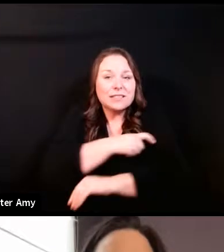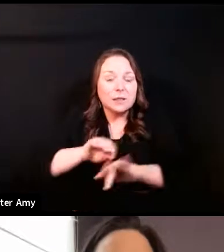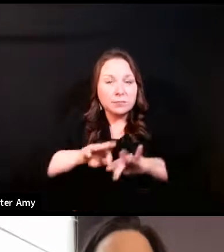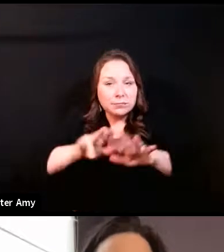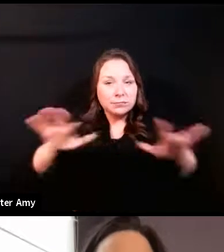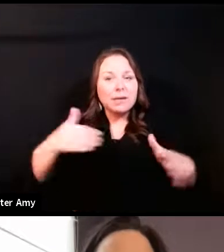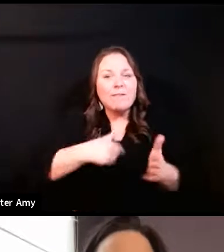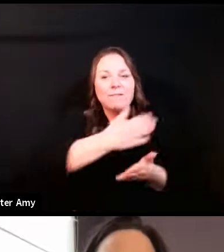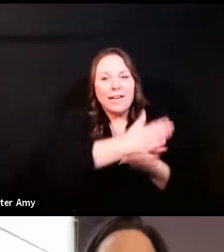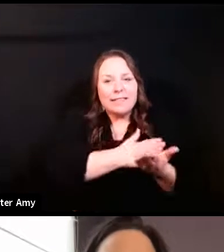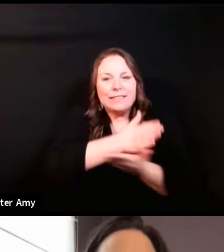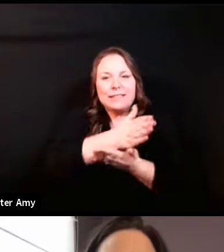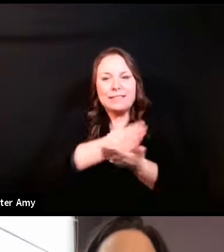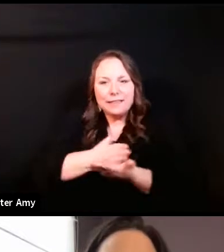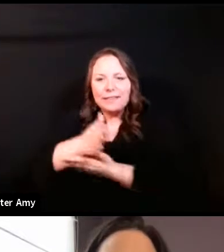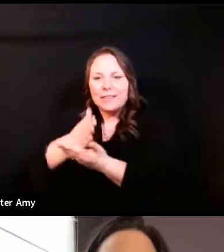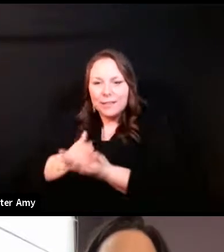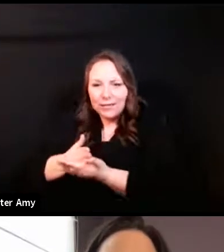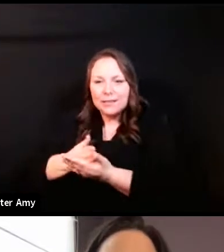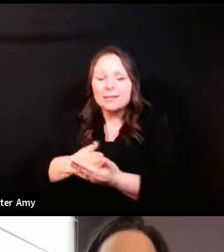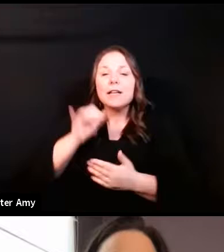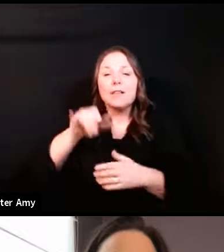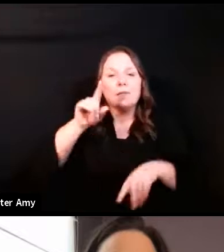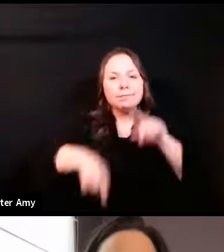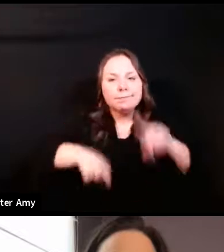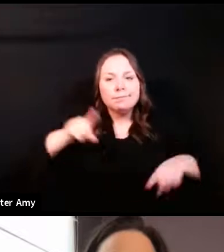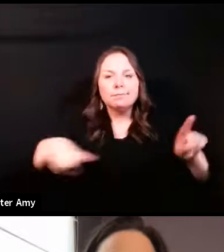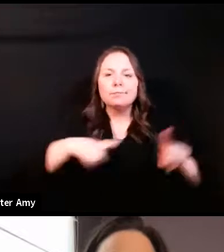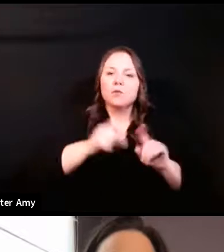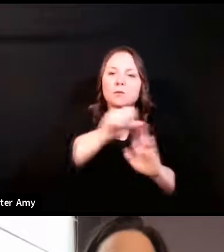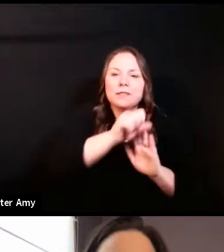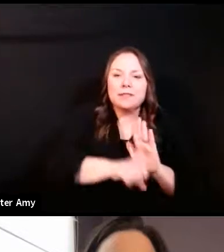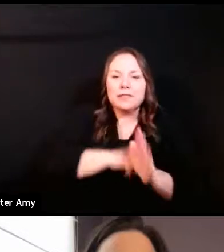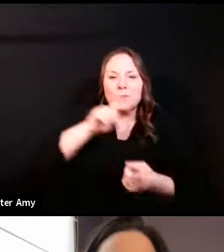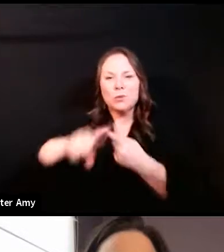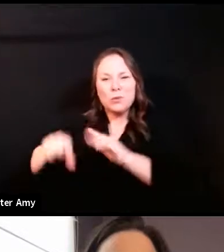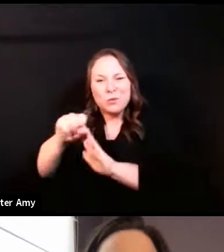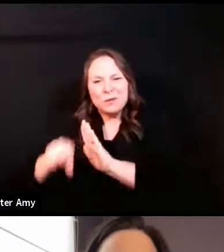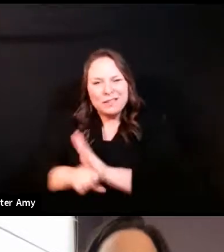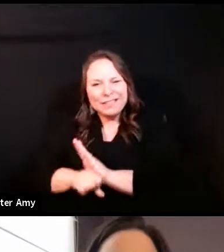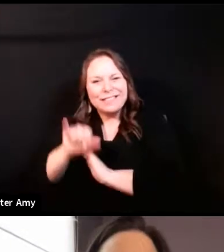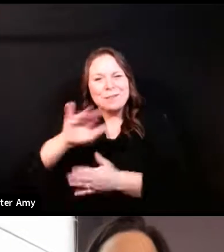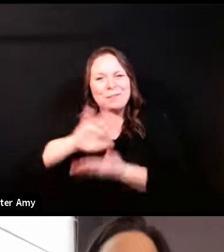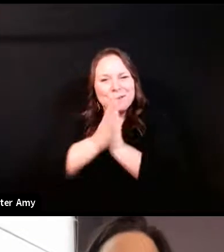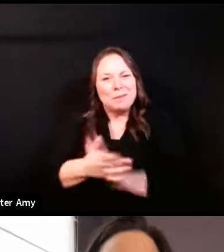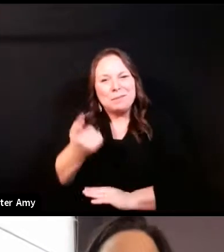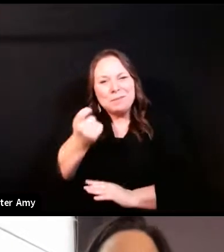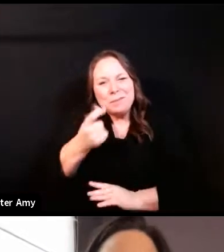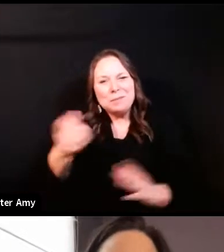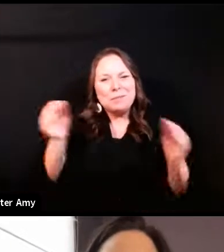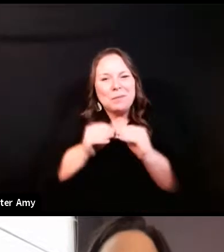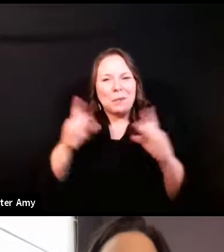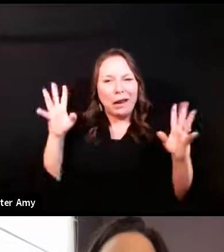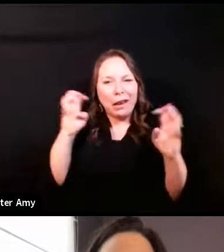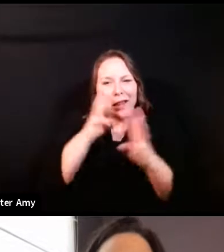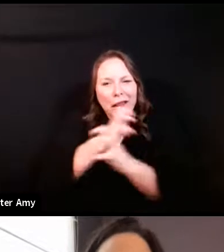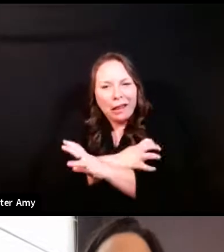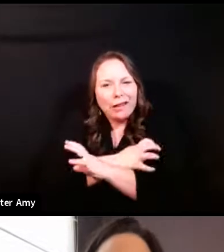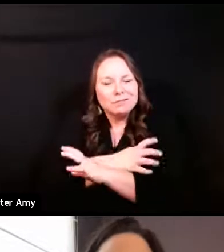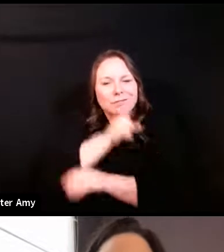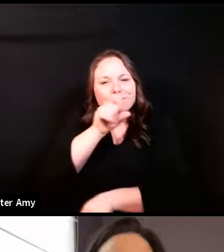out in phases, and then the phases vary from state to state, which makes things challenging and a little confusing